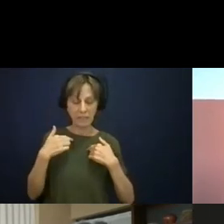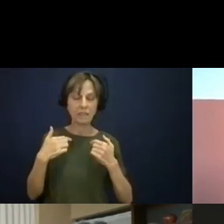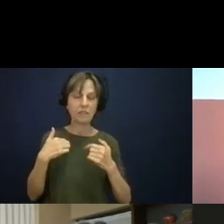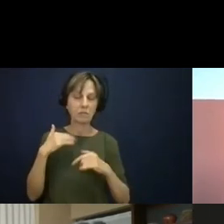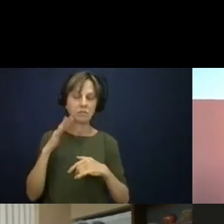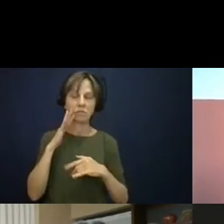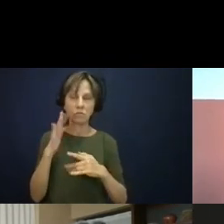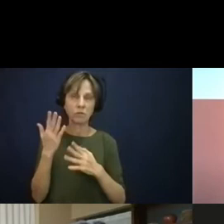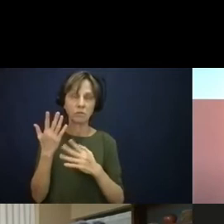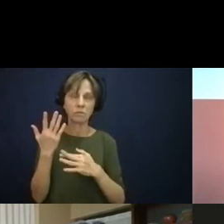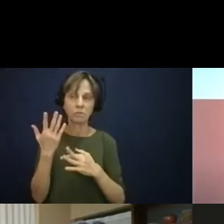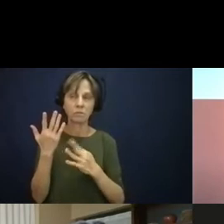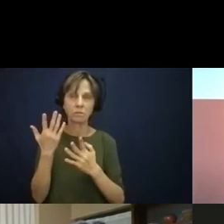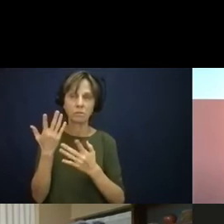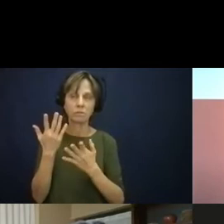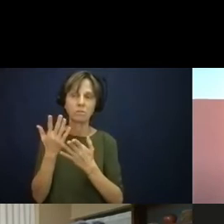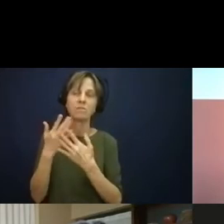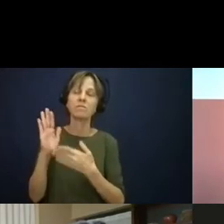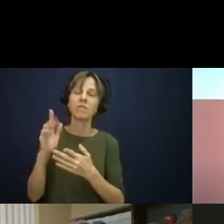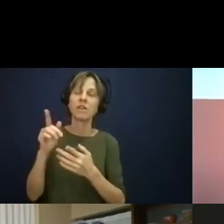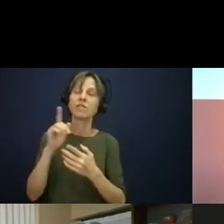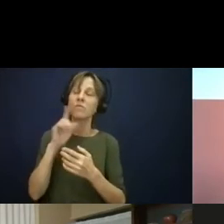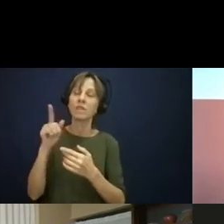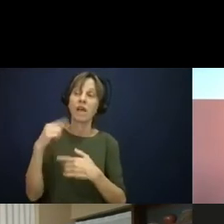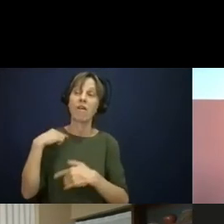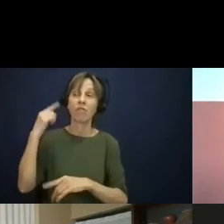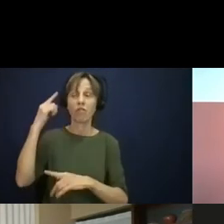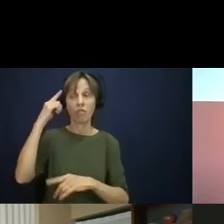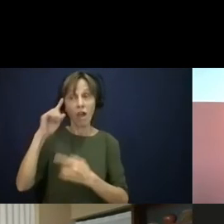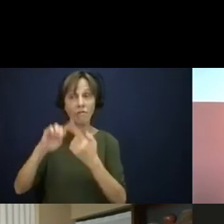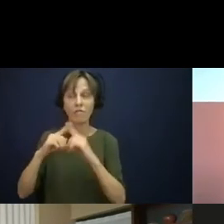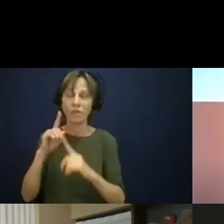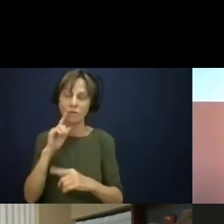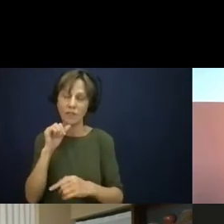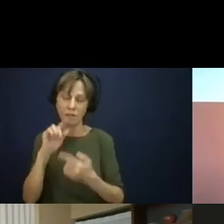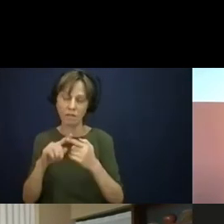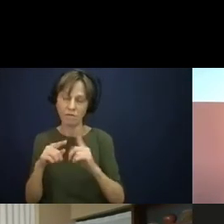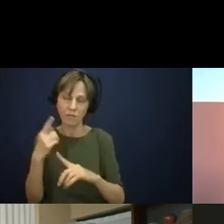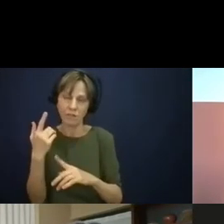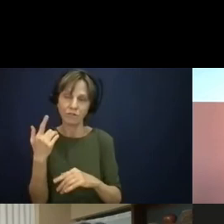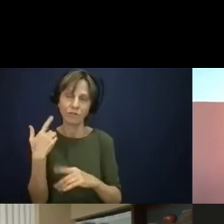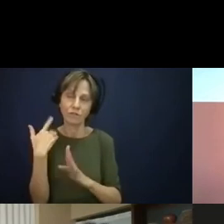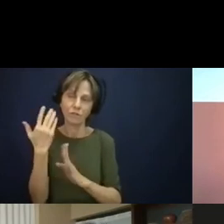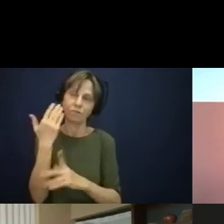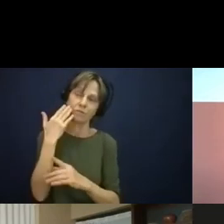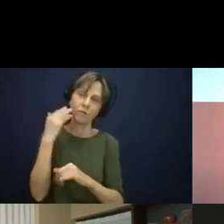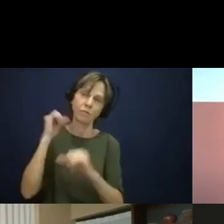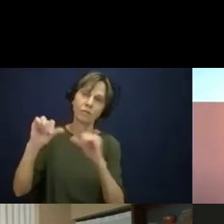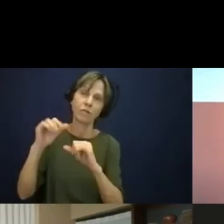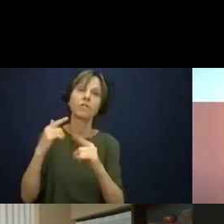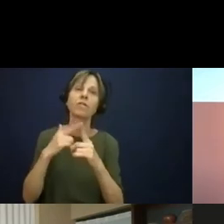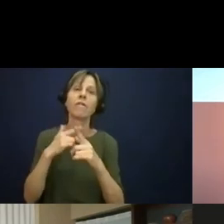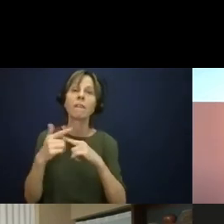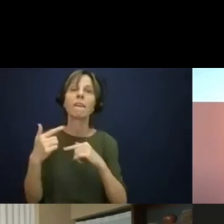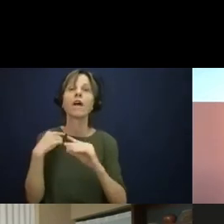was come to find out they were just associates. So I moved into one of the Skid Row Housing Trust buildings, and they had the groups.